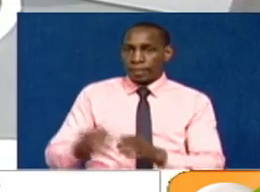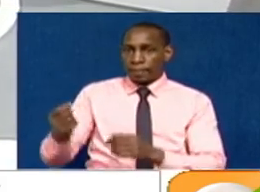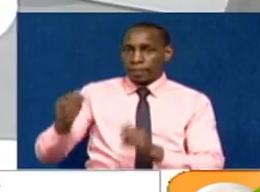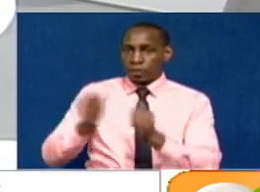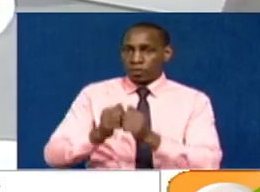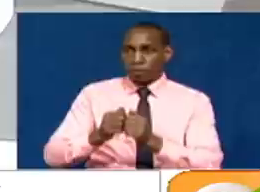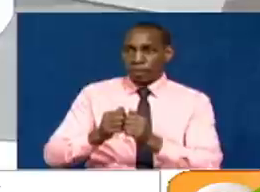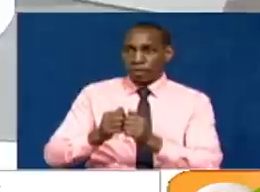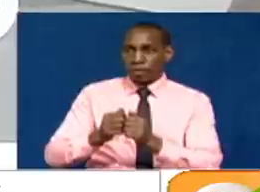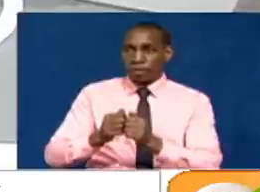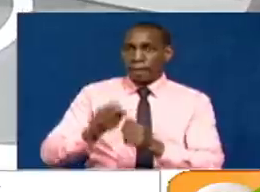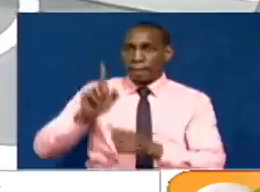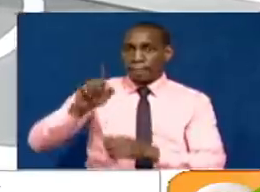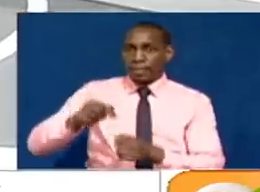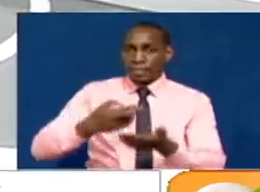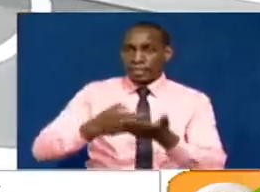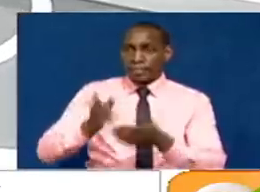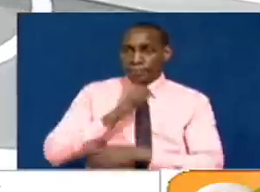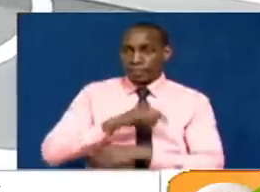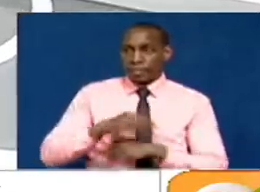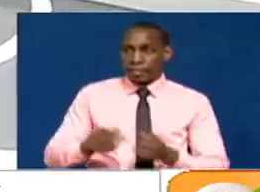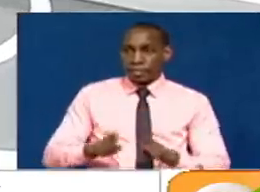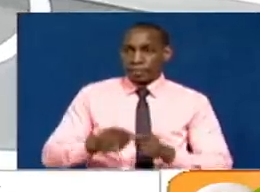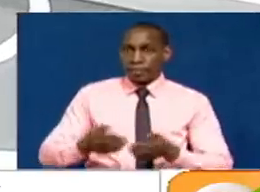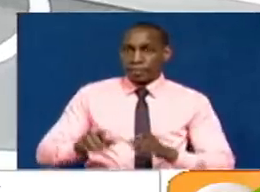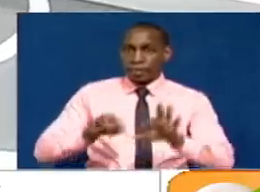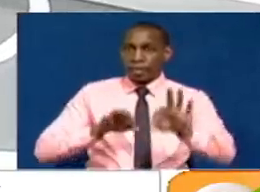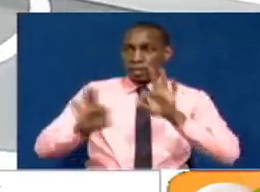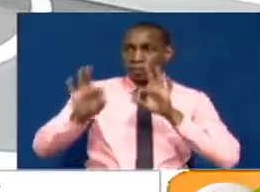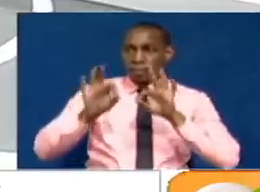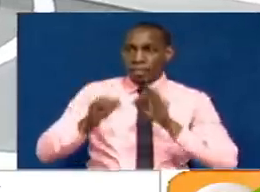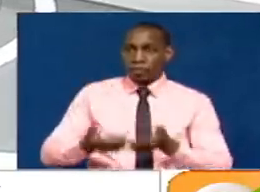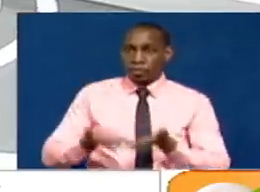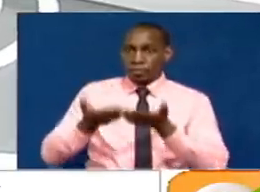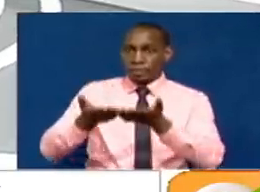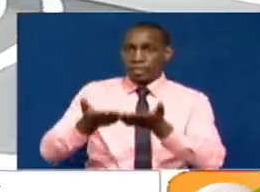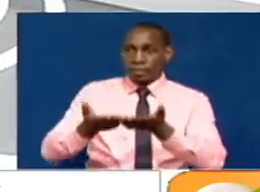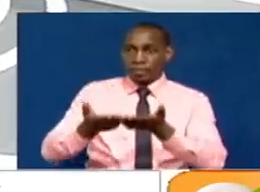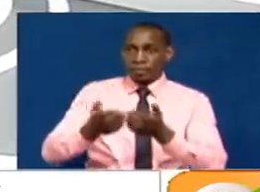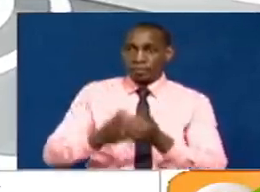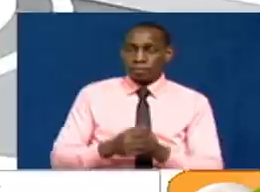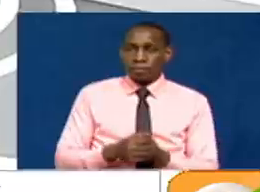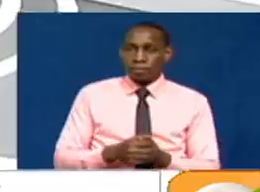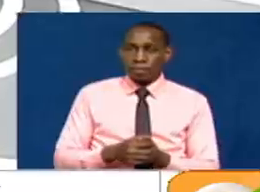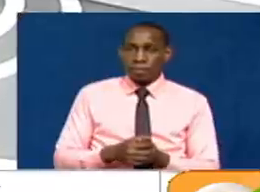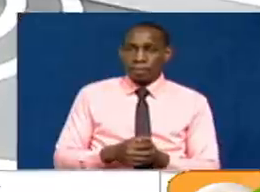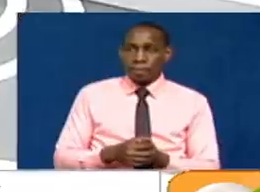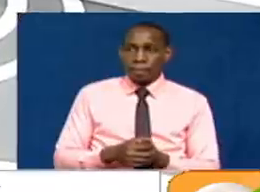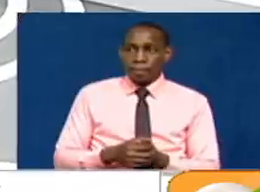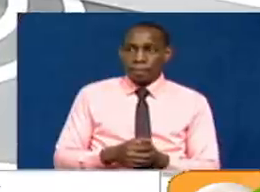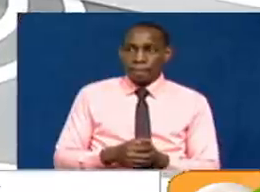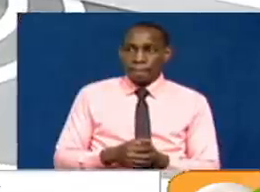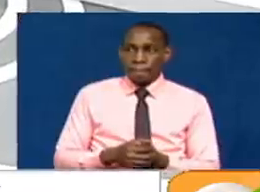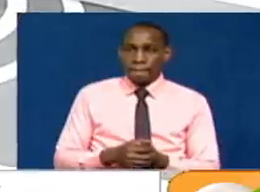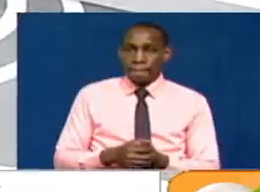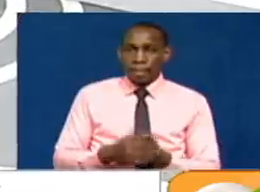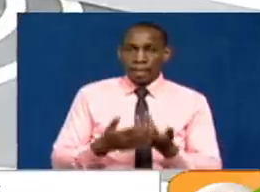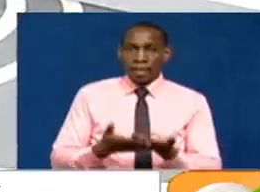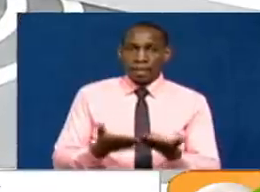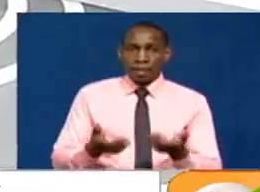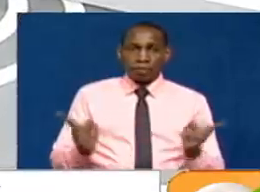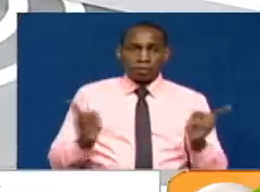day by which you had to do the present the nomination rules. Yes. Without which then you cannot participate. Linus, you need to